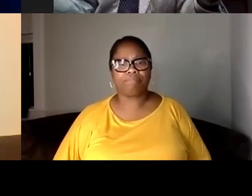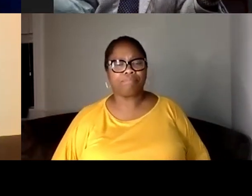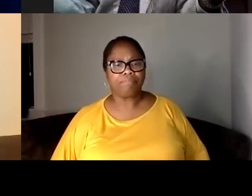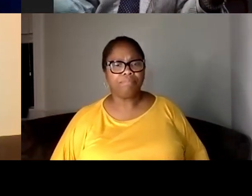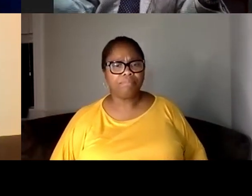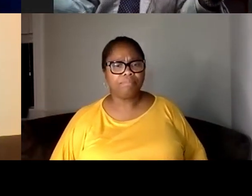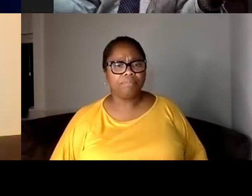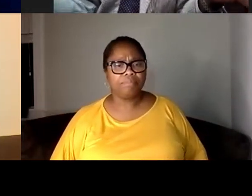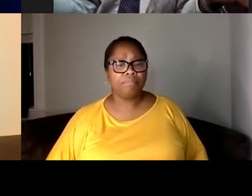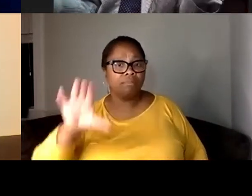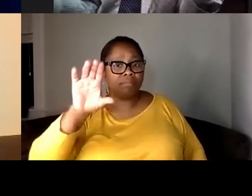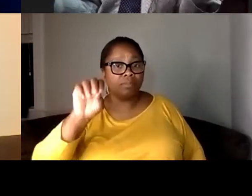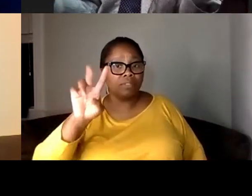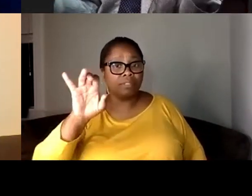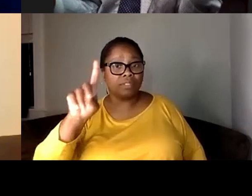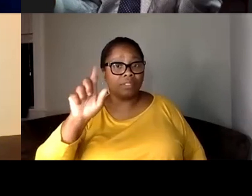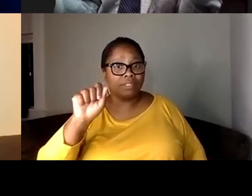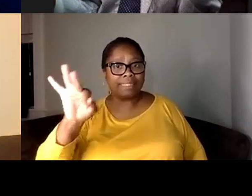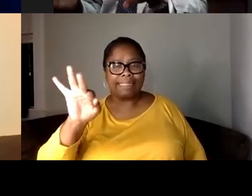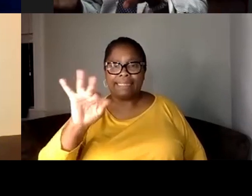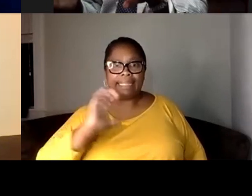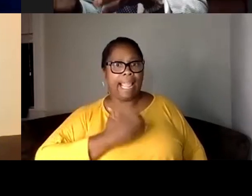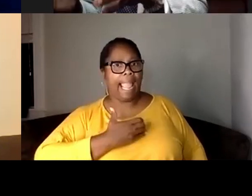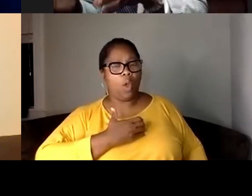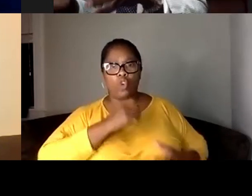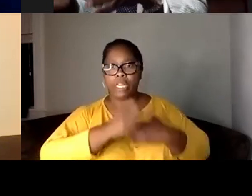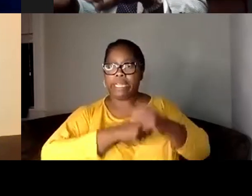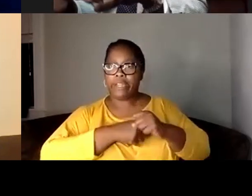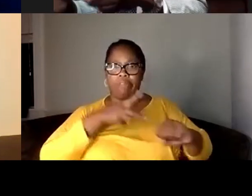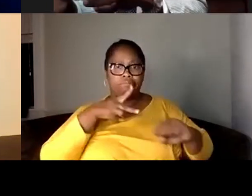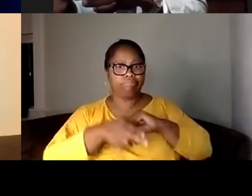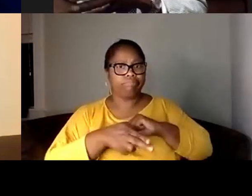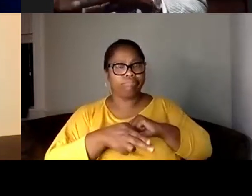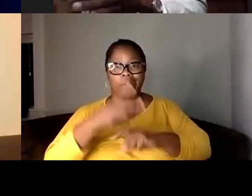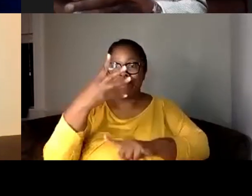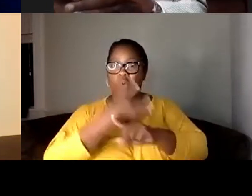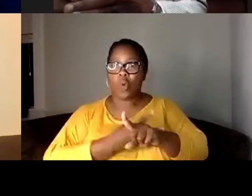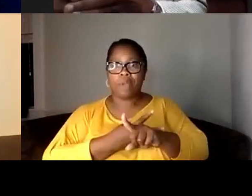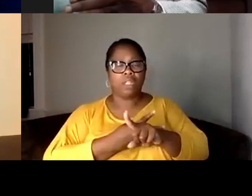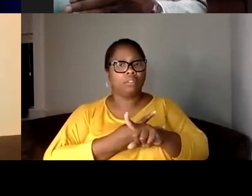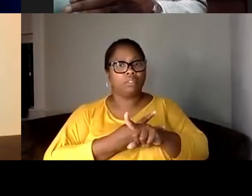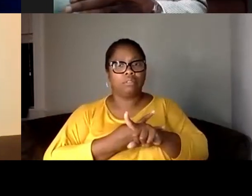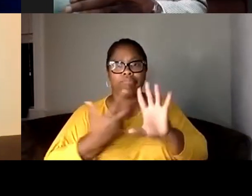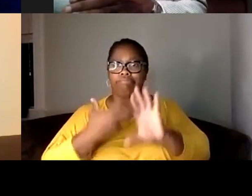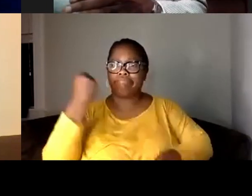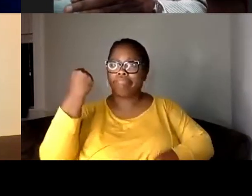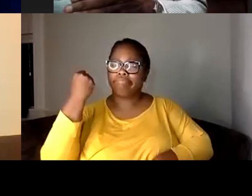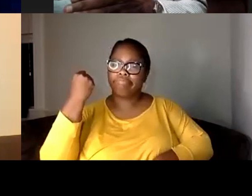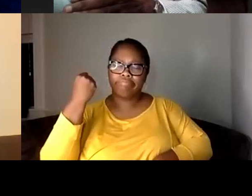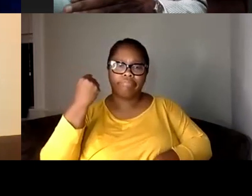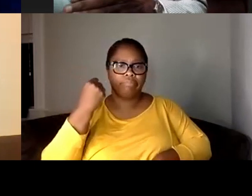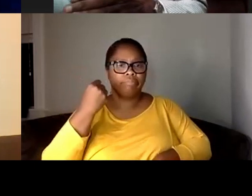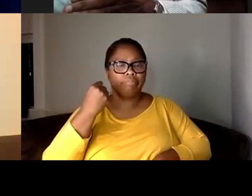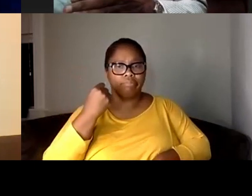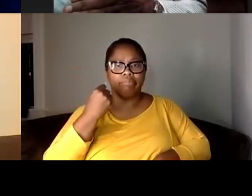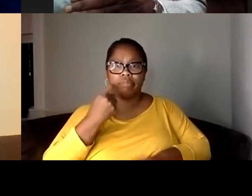to this COVID-19, we've had a truncated legislative year. We've lost almost 4 months of what would have been